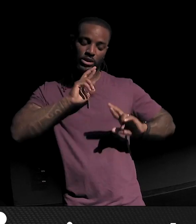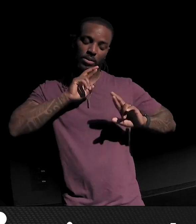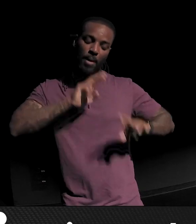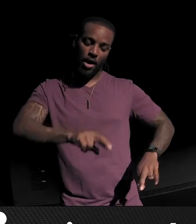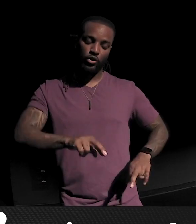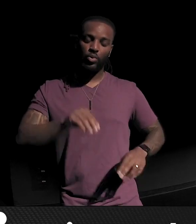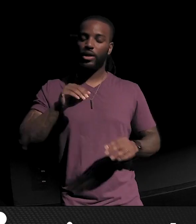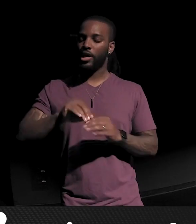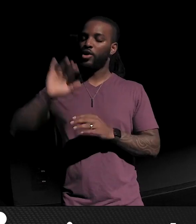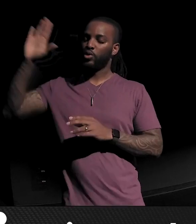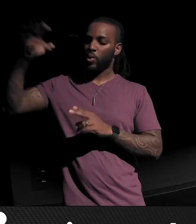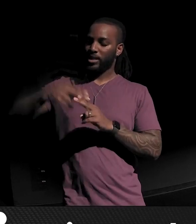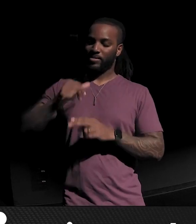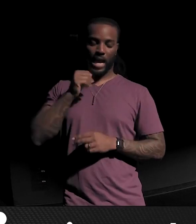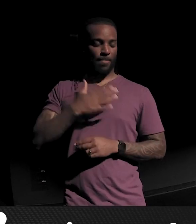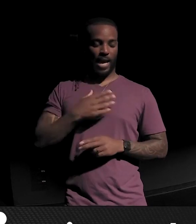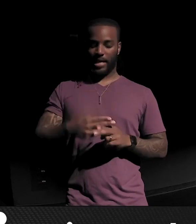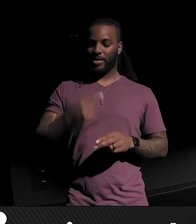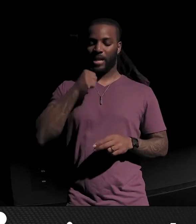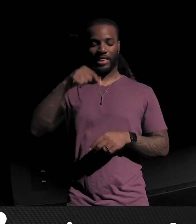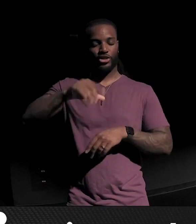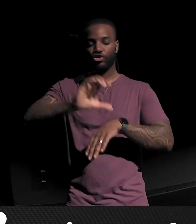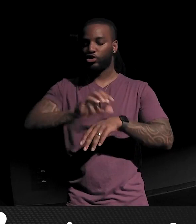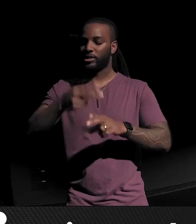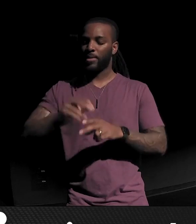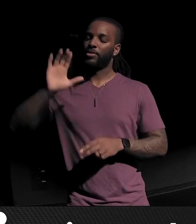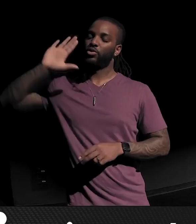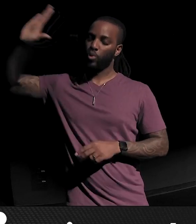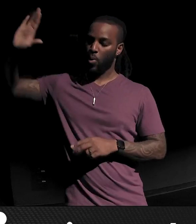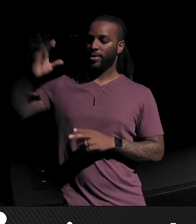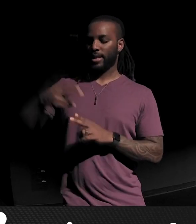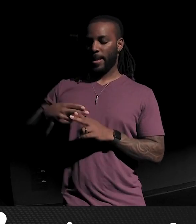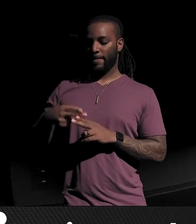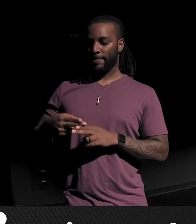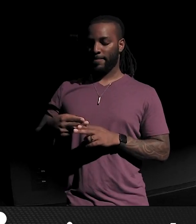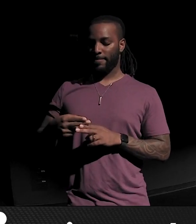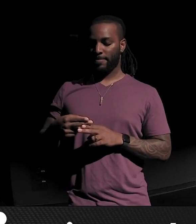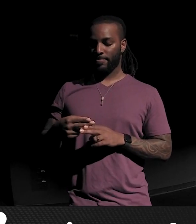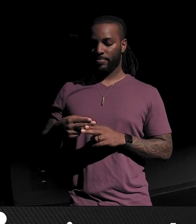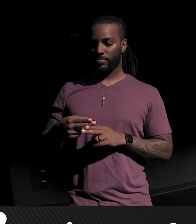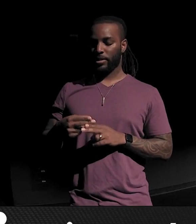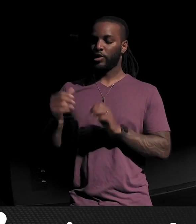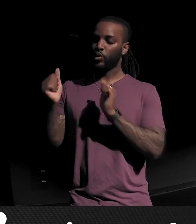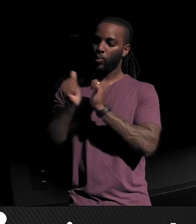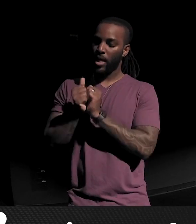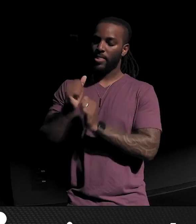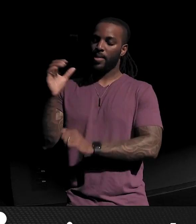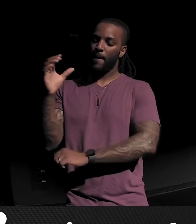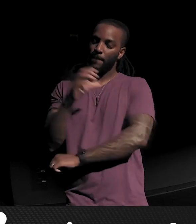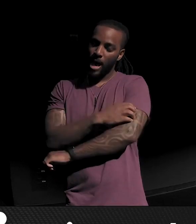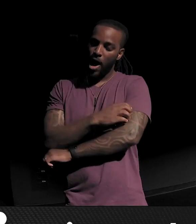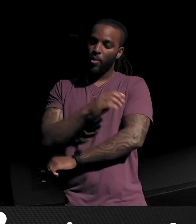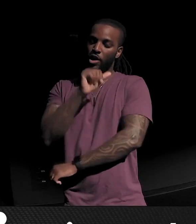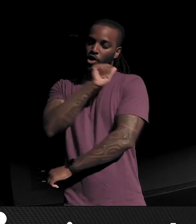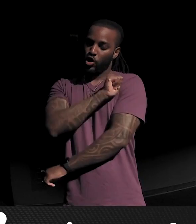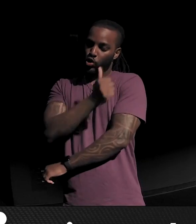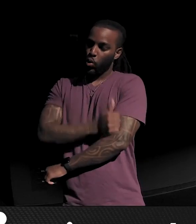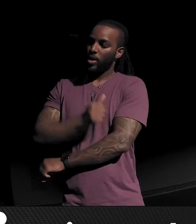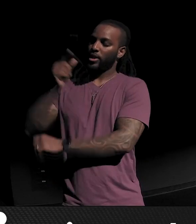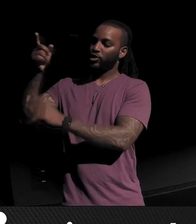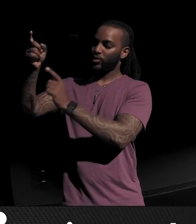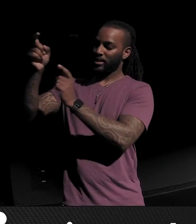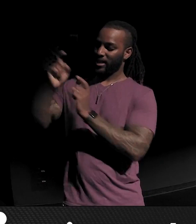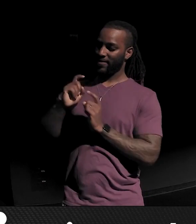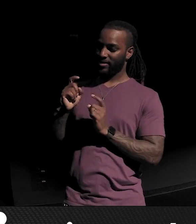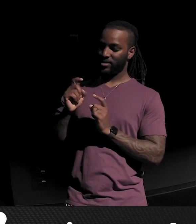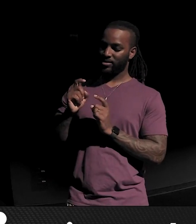your name, not in my name, not in this church's name, in your name. It is with the power and authority that you give us as co-heirs with